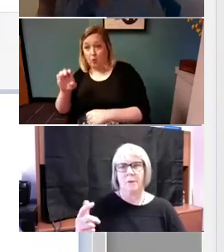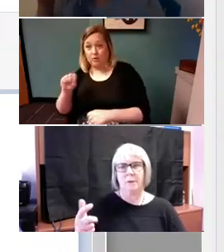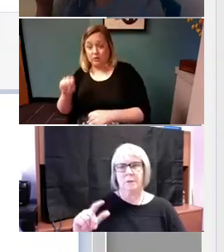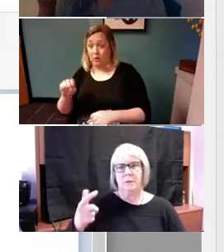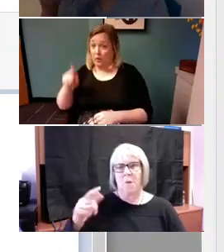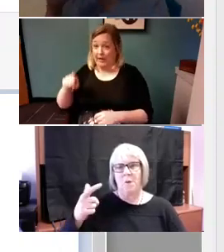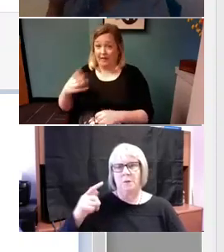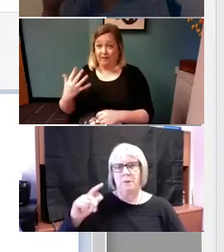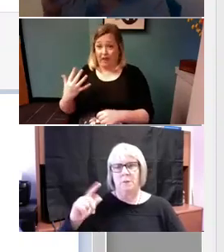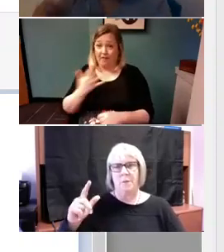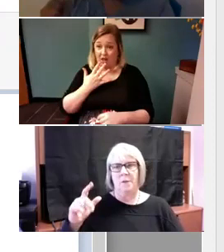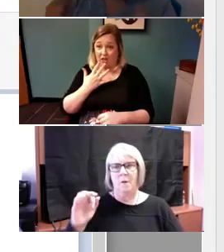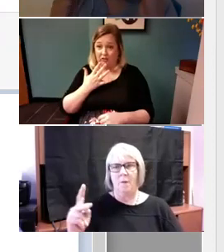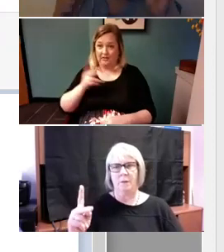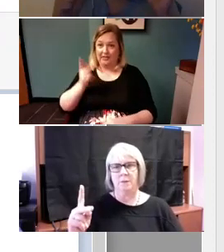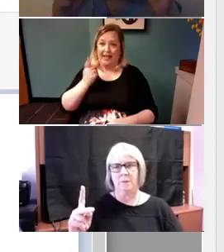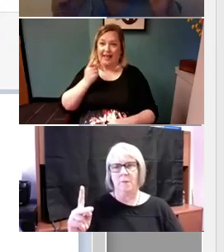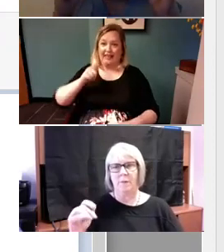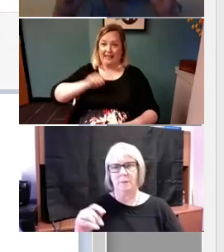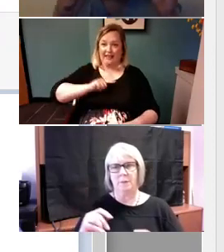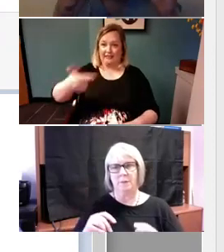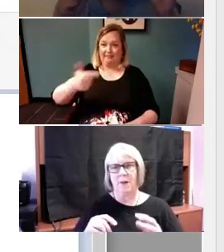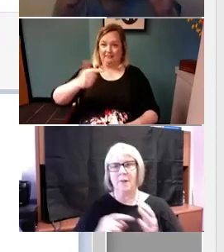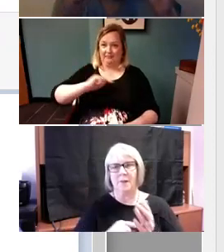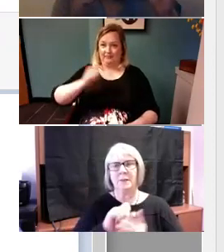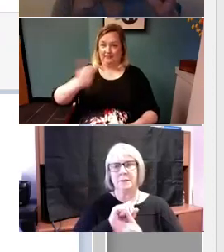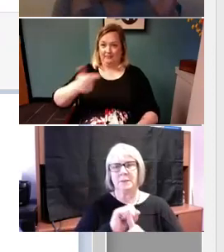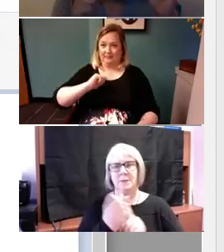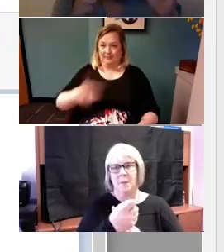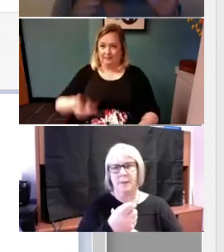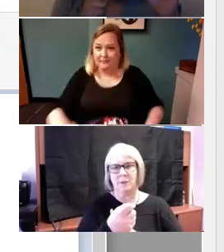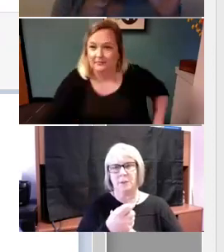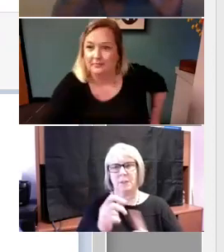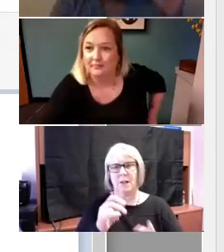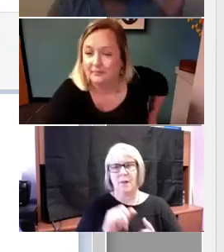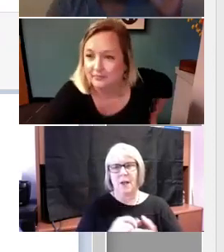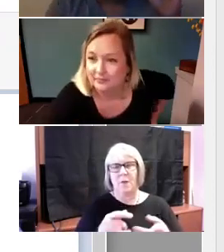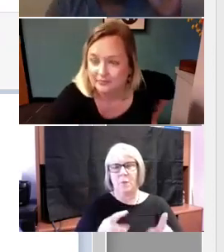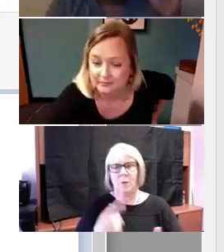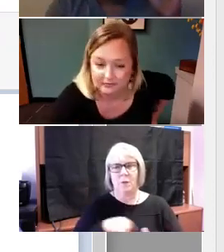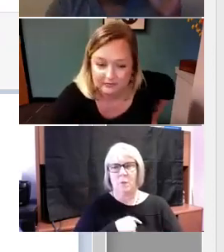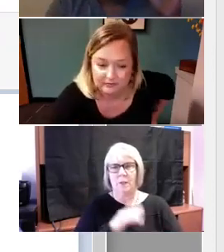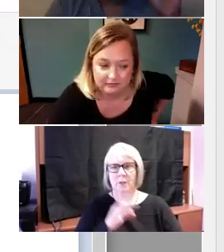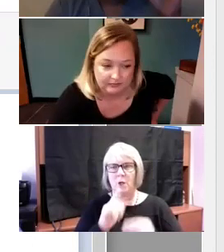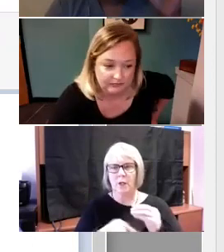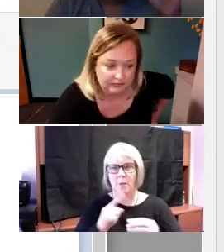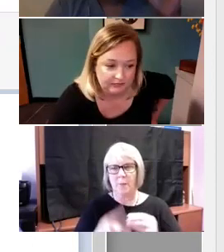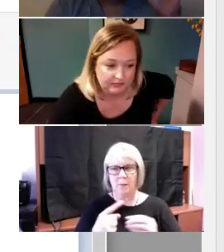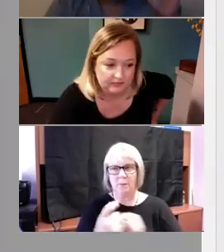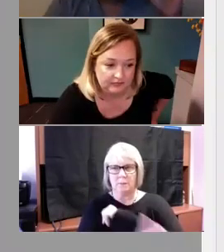Perfect. And the weird situation is that when we are talking about